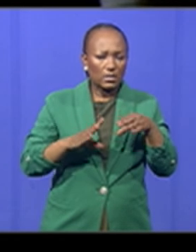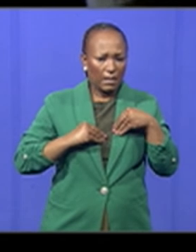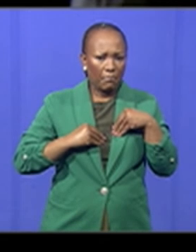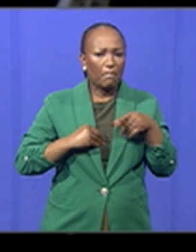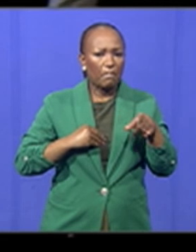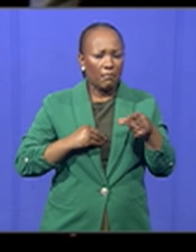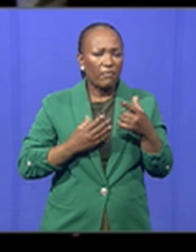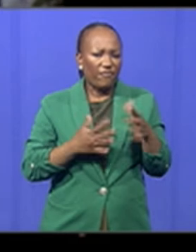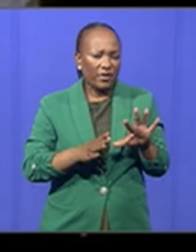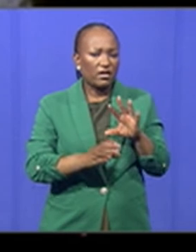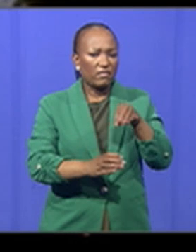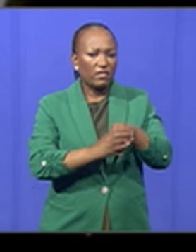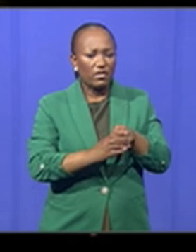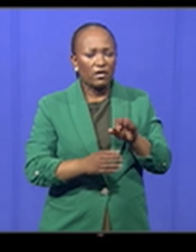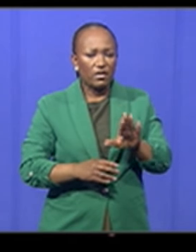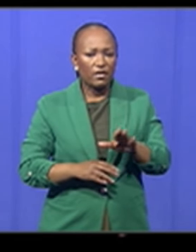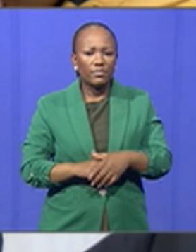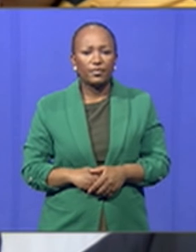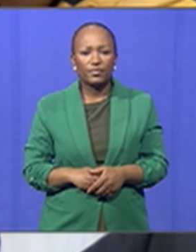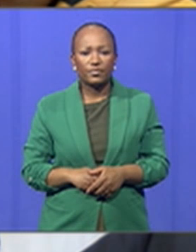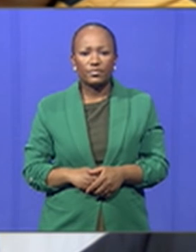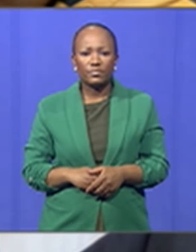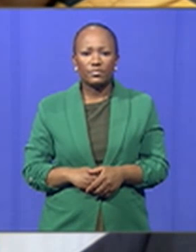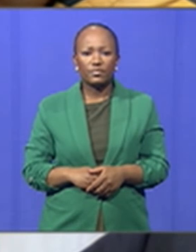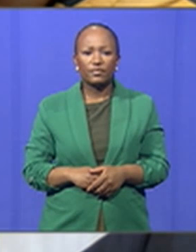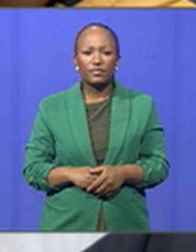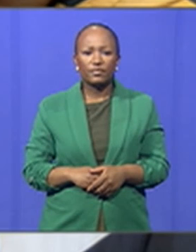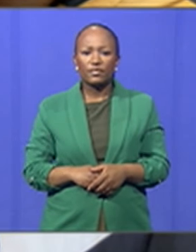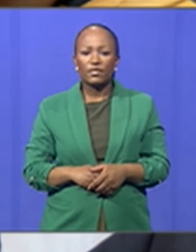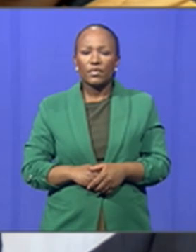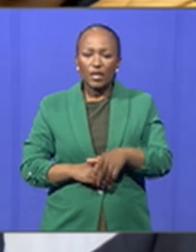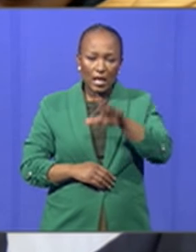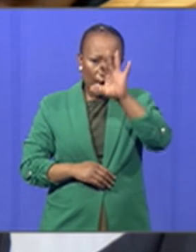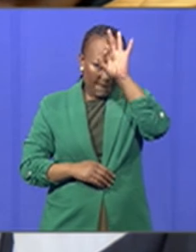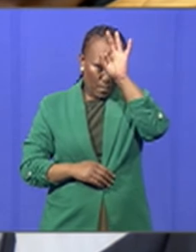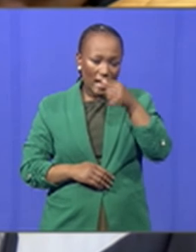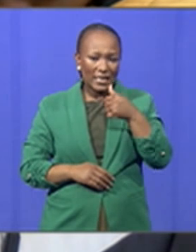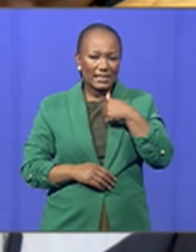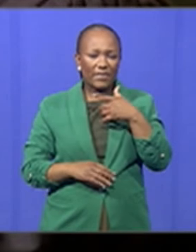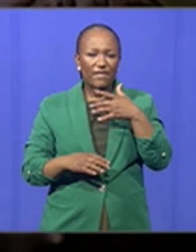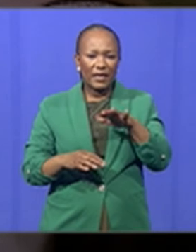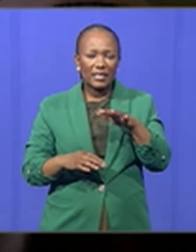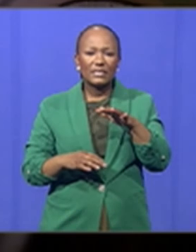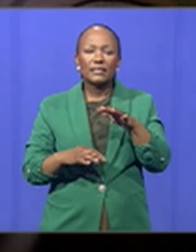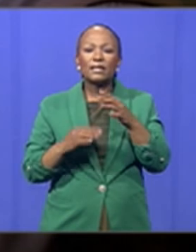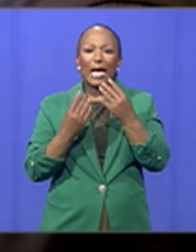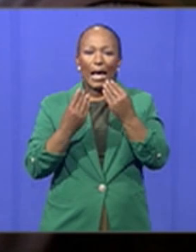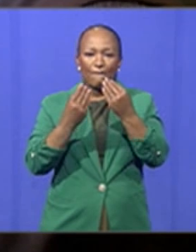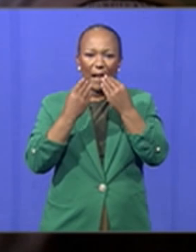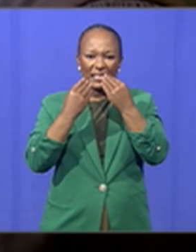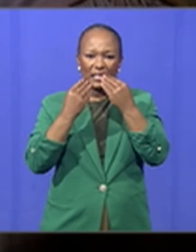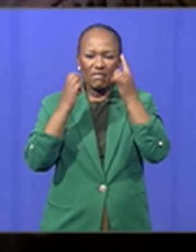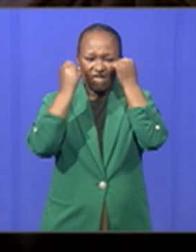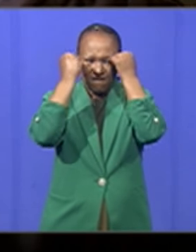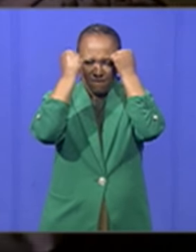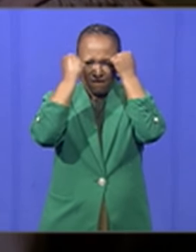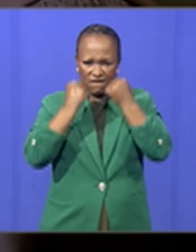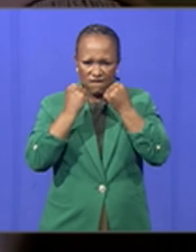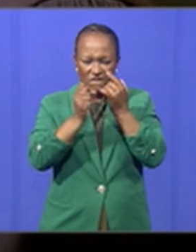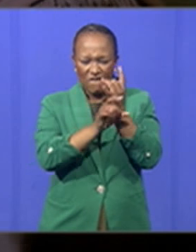yeo. I was severely tortured by the police officers. They put a plastic over my head, said I must confess to the crime.